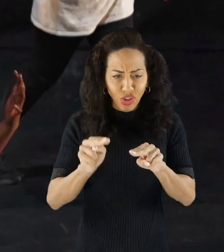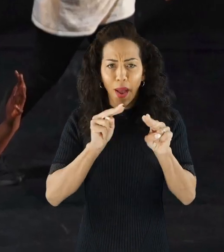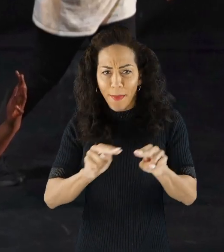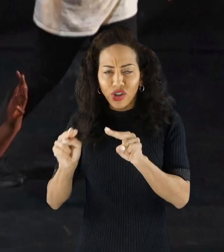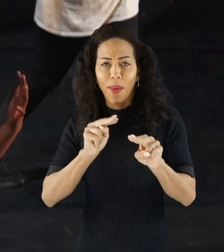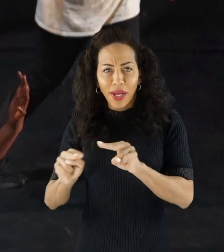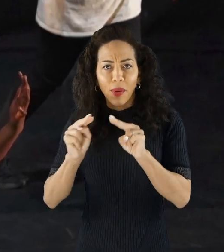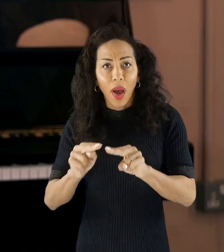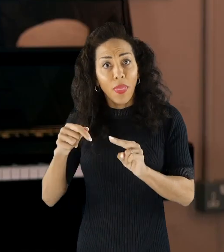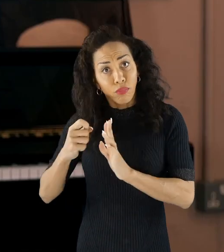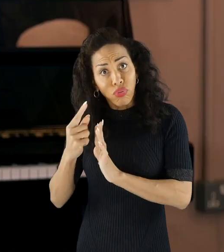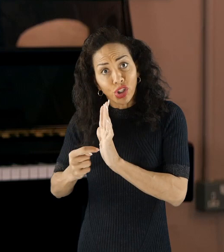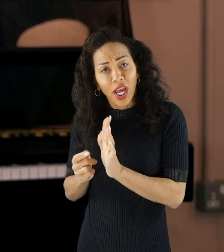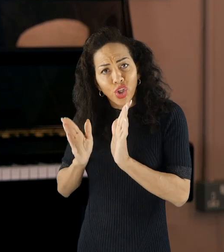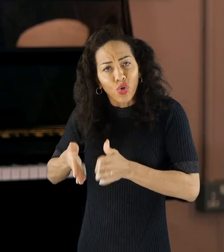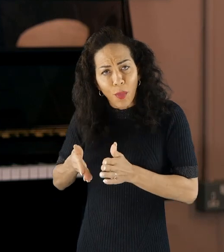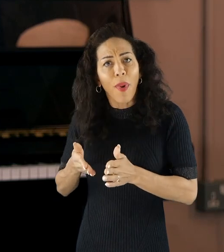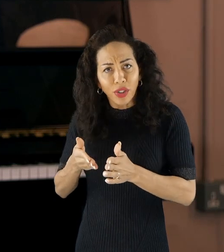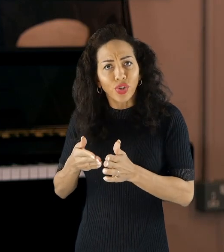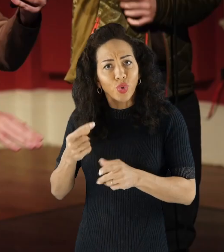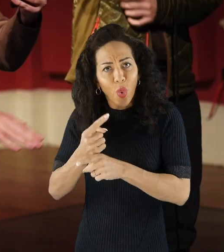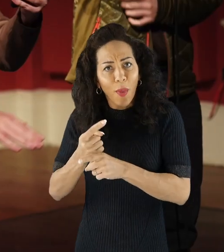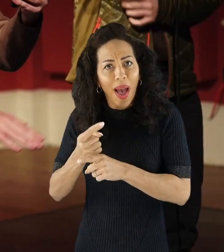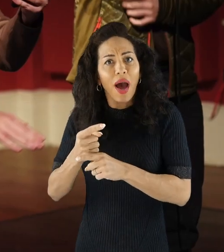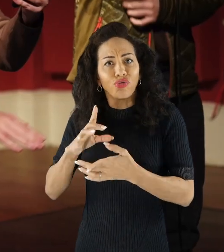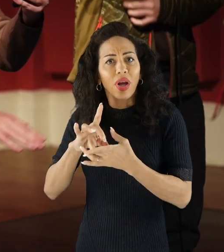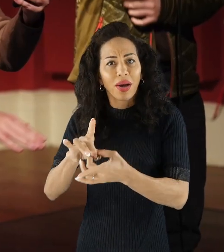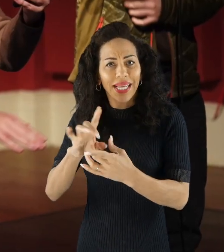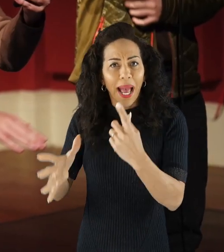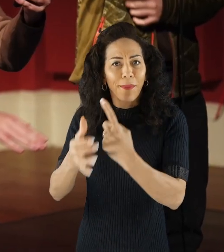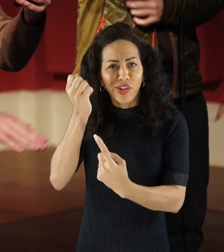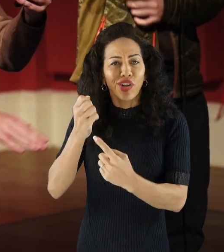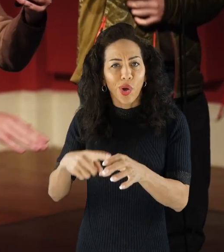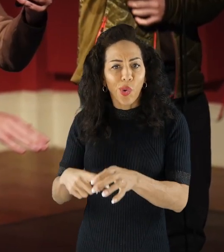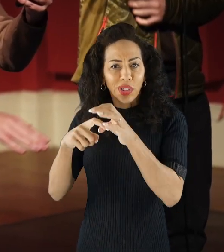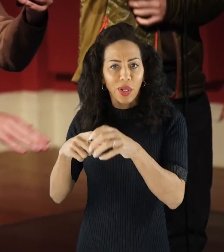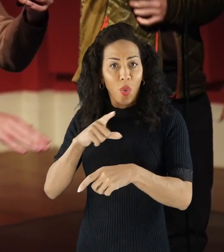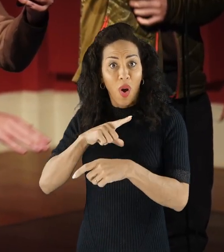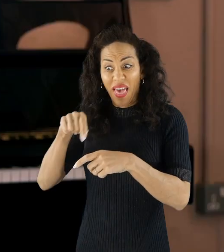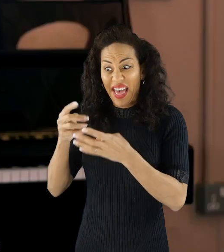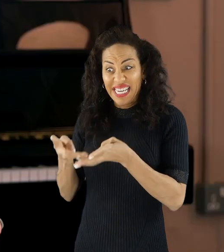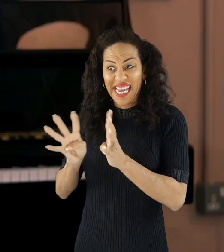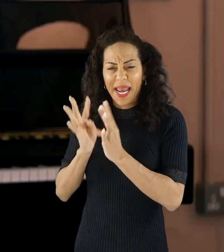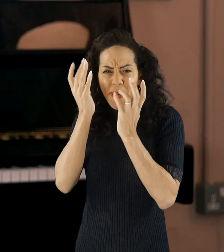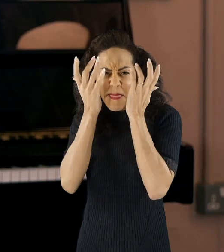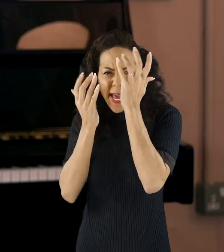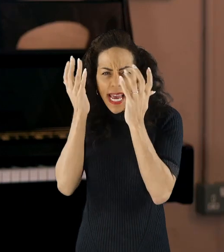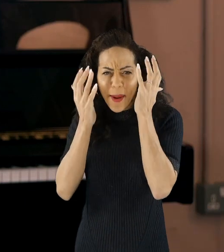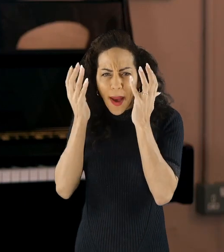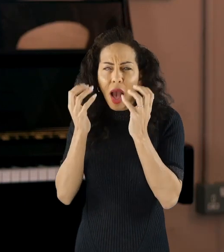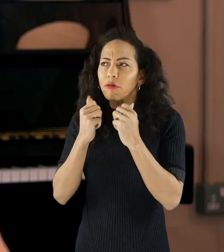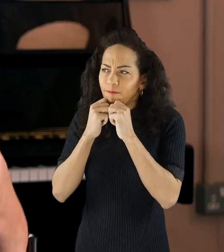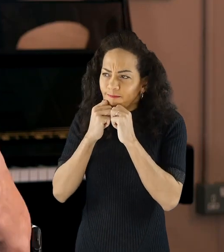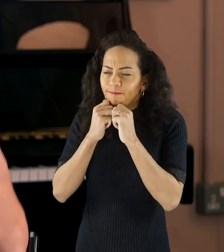really useful to talk about in the context of ambition and quality because we have that team at the centre really thinking about how we're